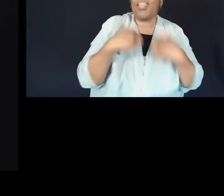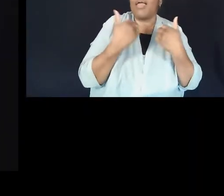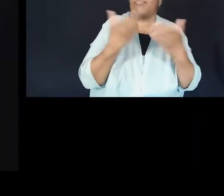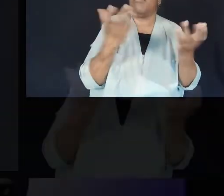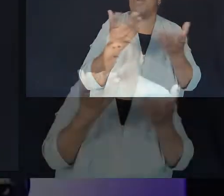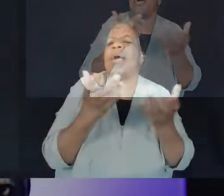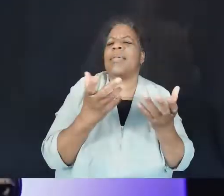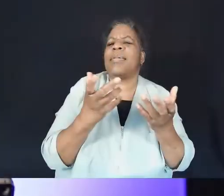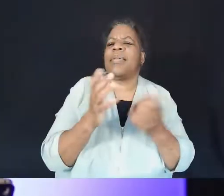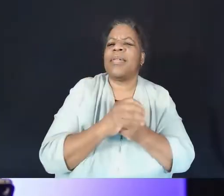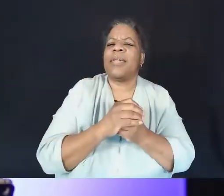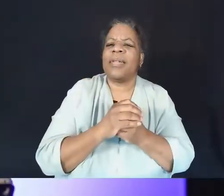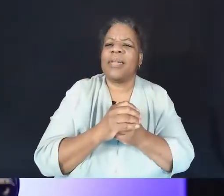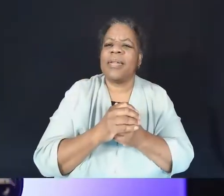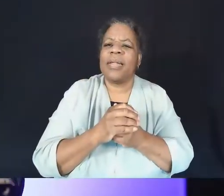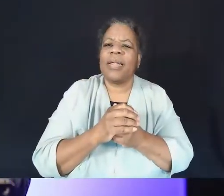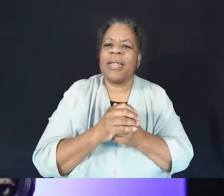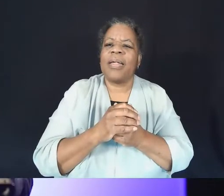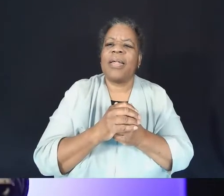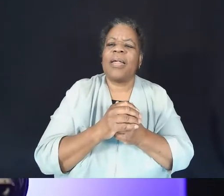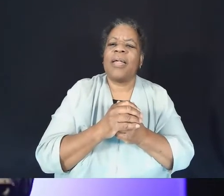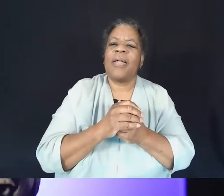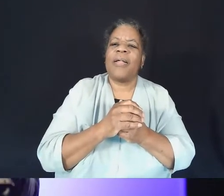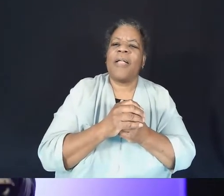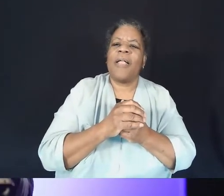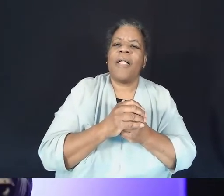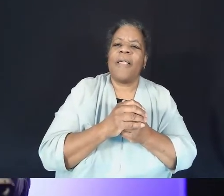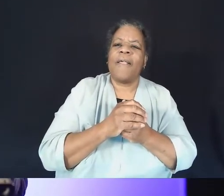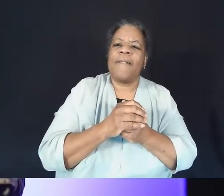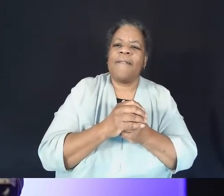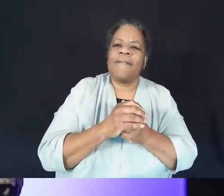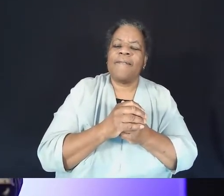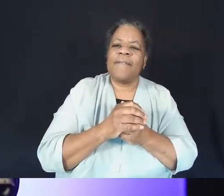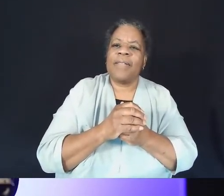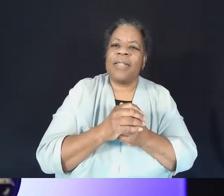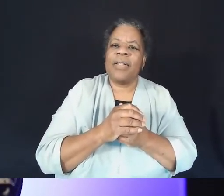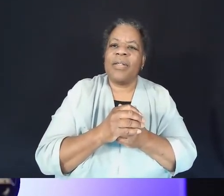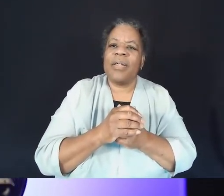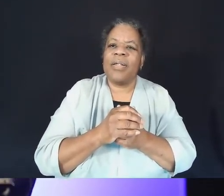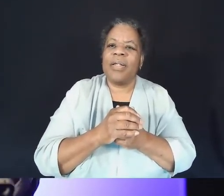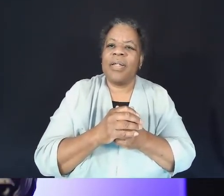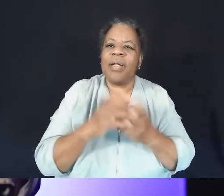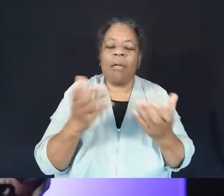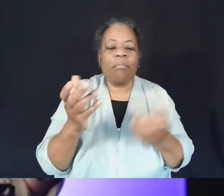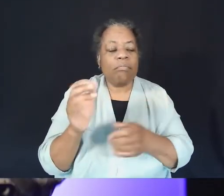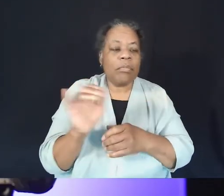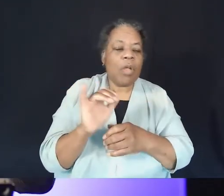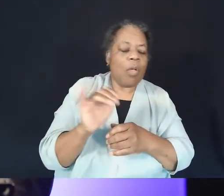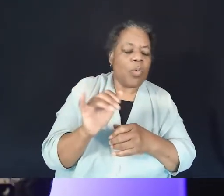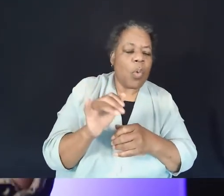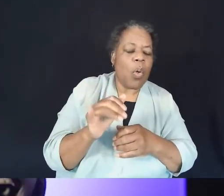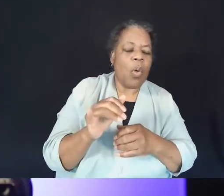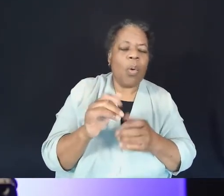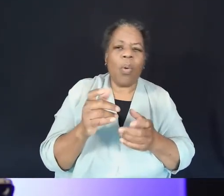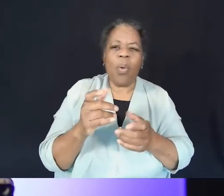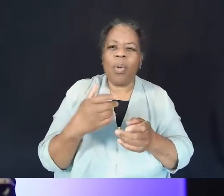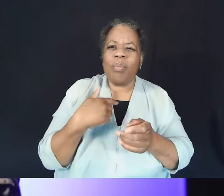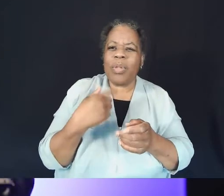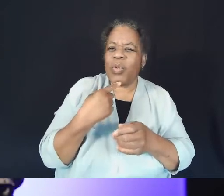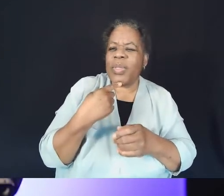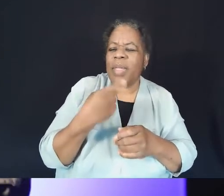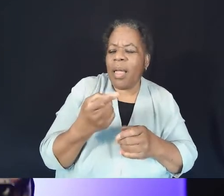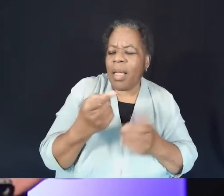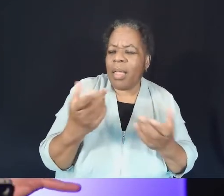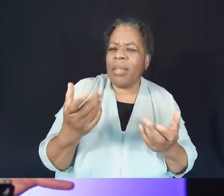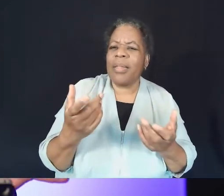Another pause in the hopes of saying things the way I feel led to say them today. Also, in somewhat of a reaction to the way that things have been said to me.